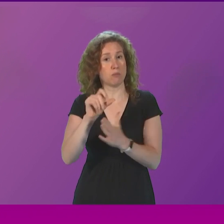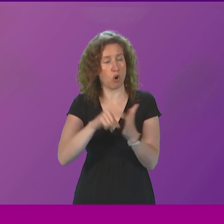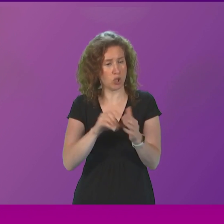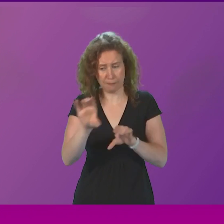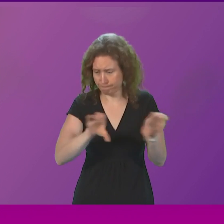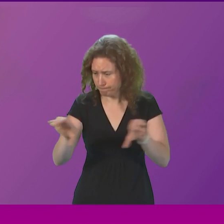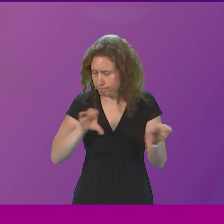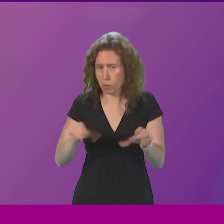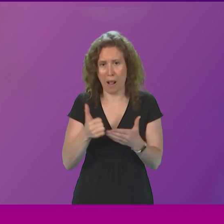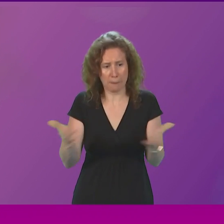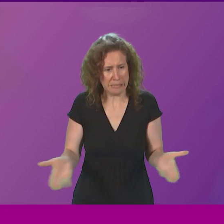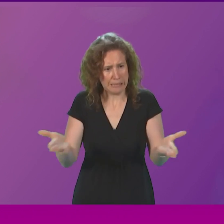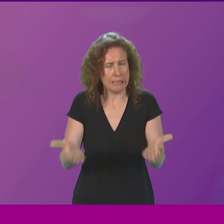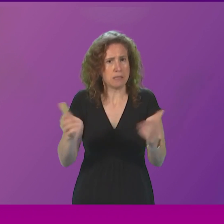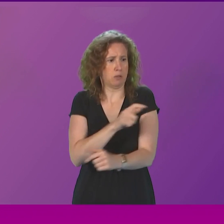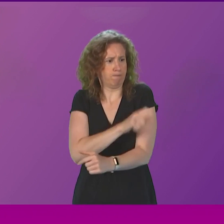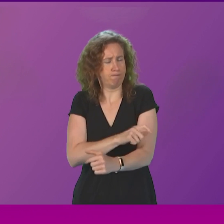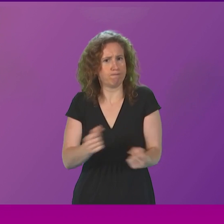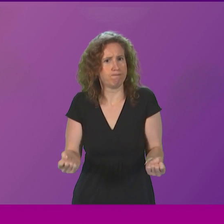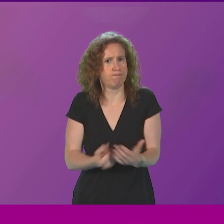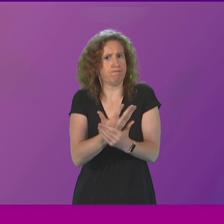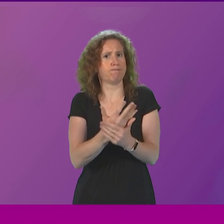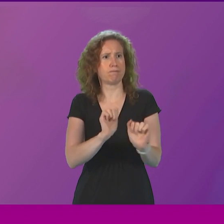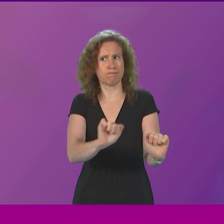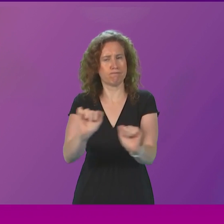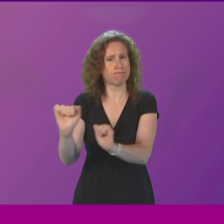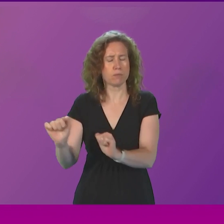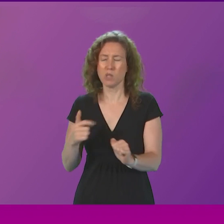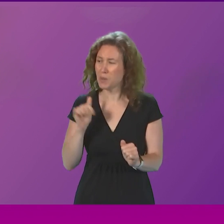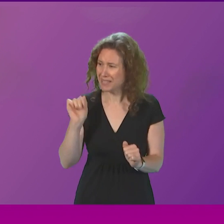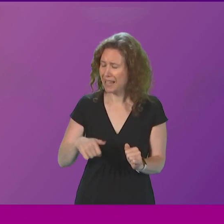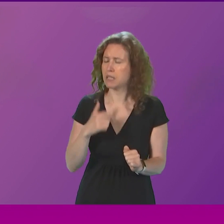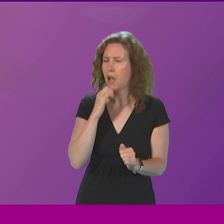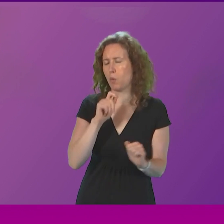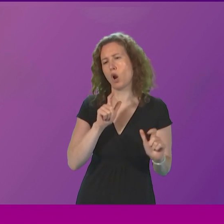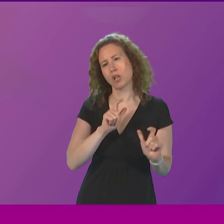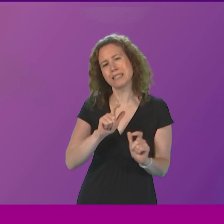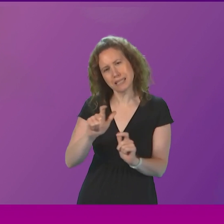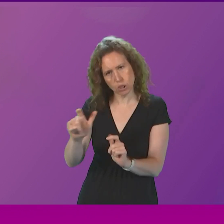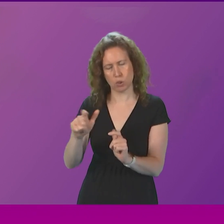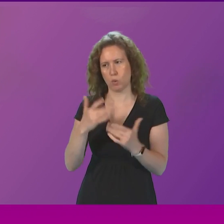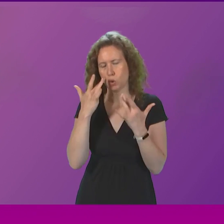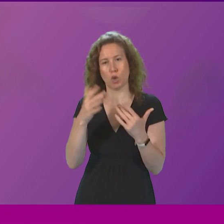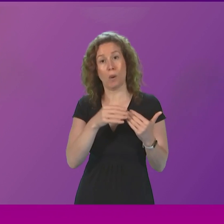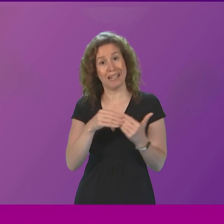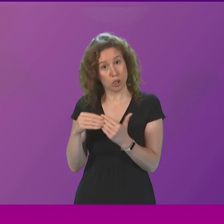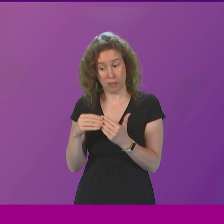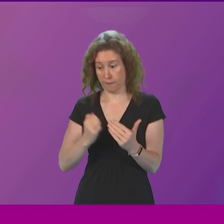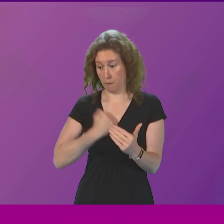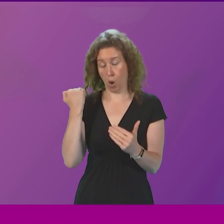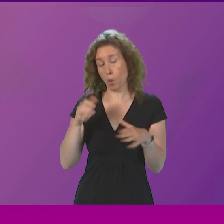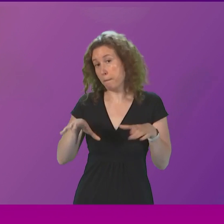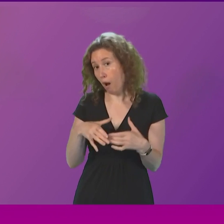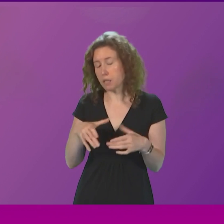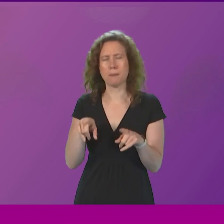and sustainability of grassroots rural community groups. So yes, I will continue to show leadership, not just in terms of my party,